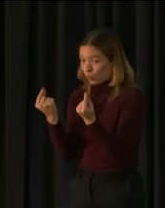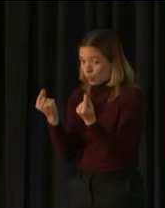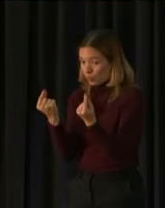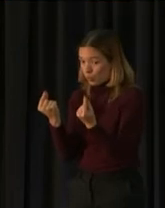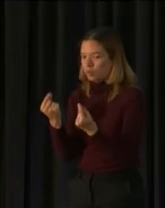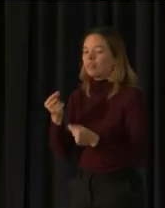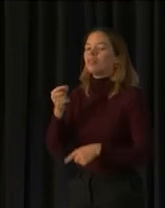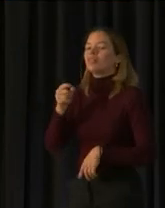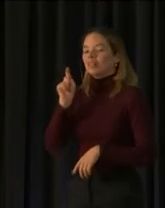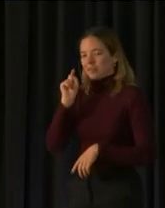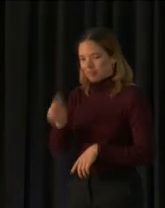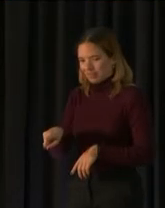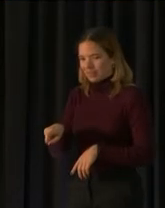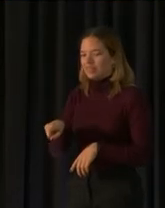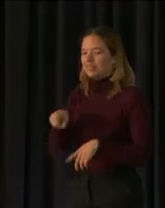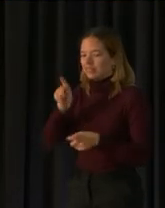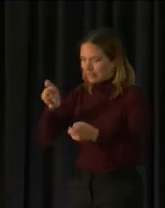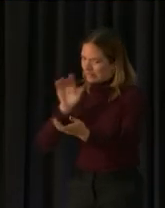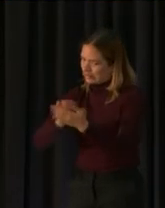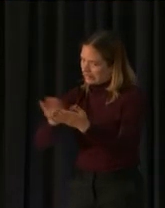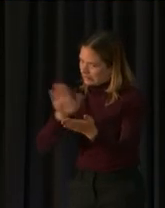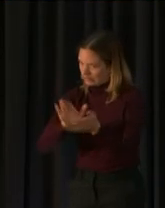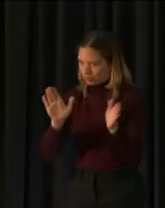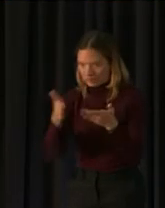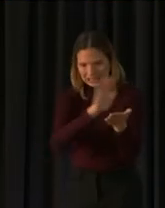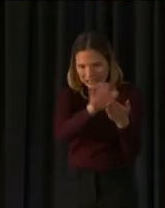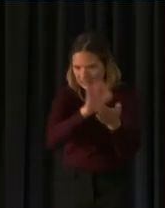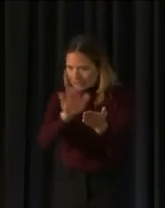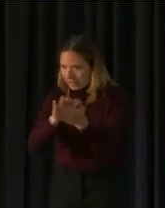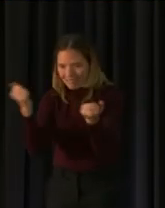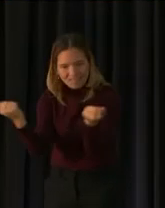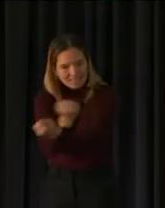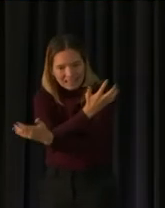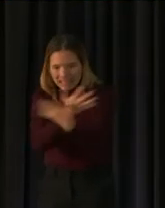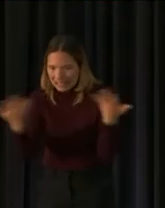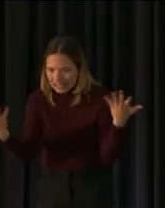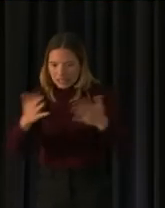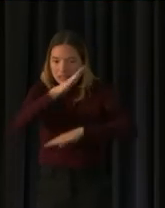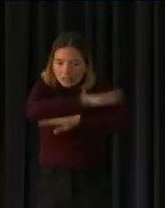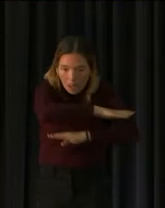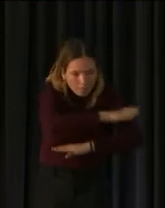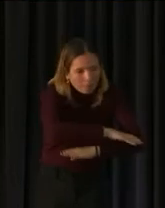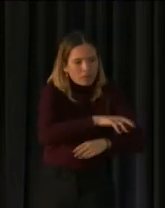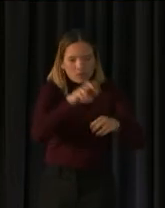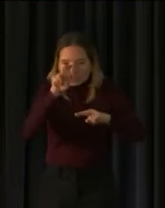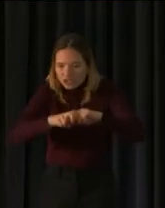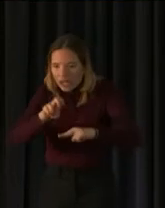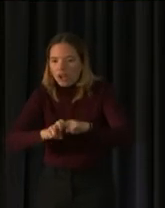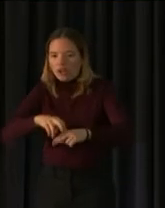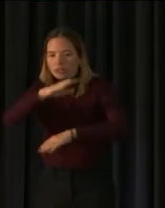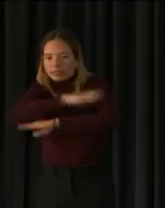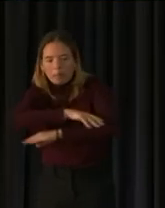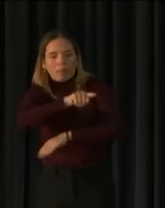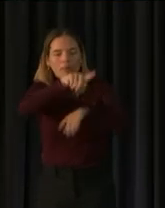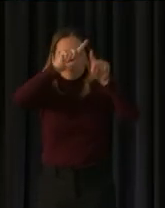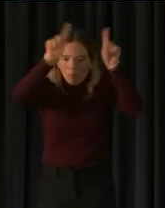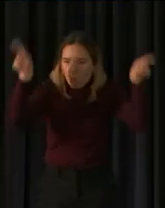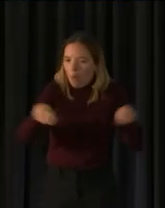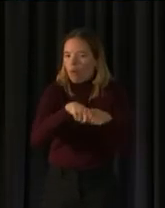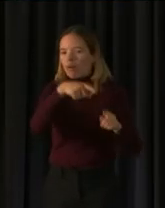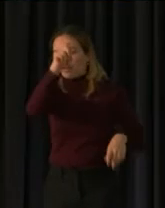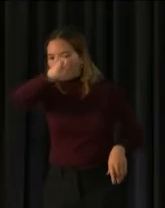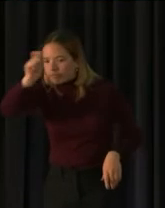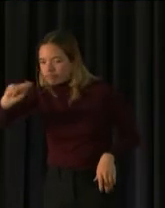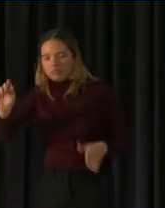but just making sure that we're following old protocols at all times. And again, we are still continuing with our scheduled deep cleaning.